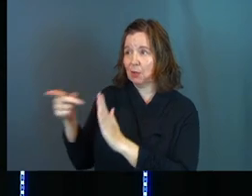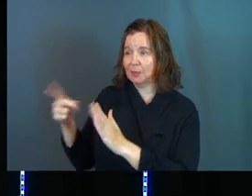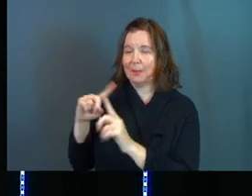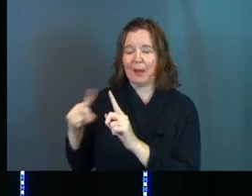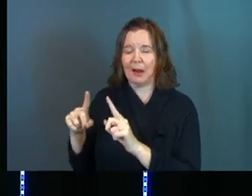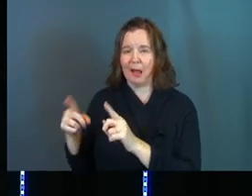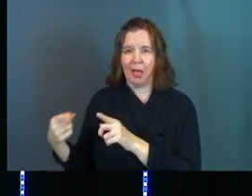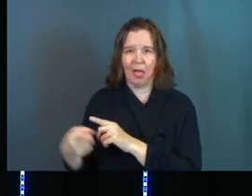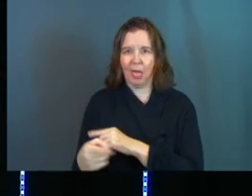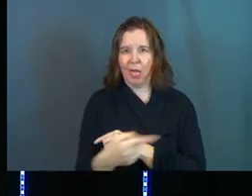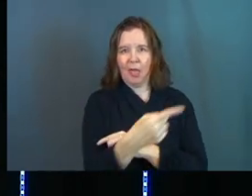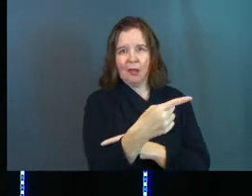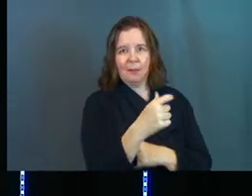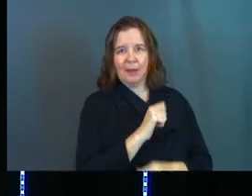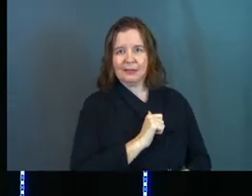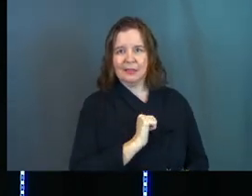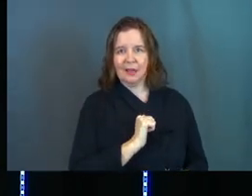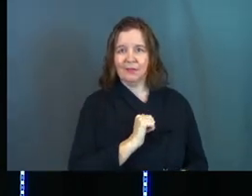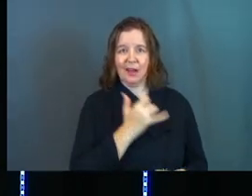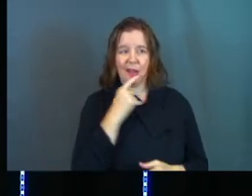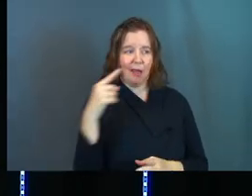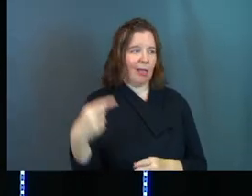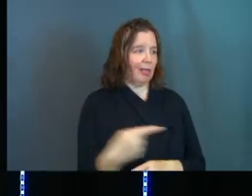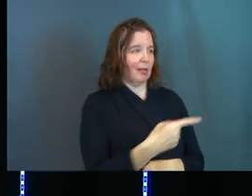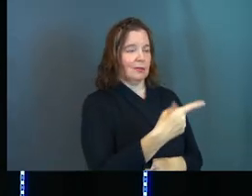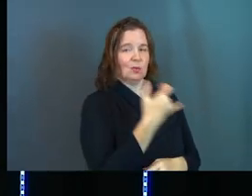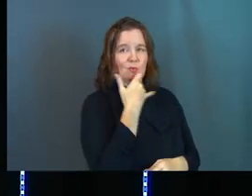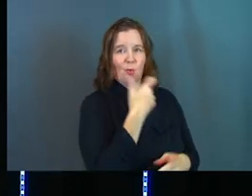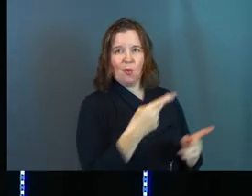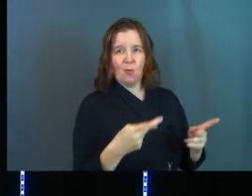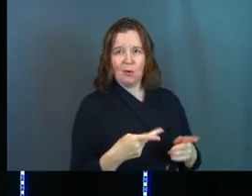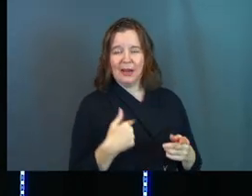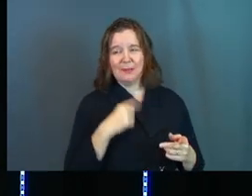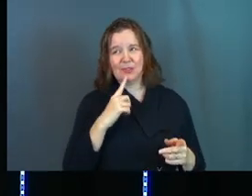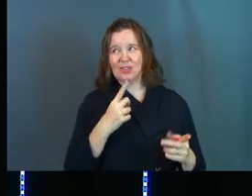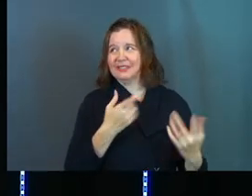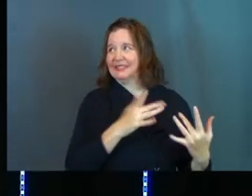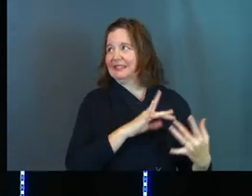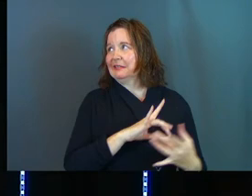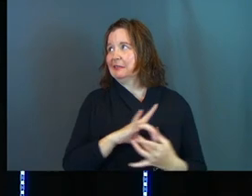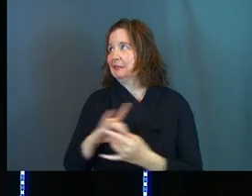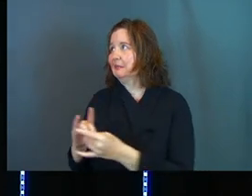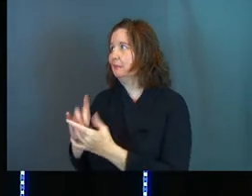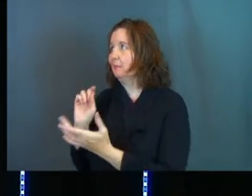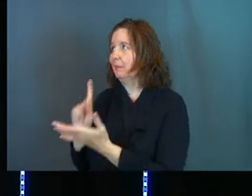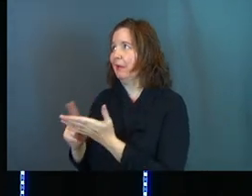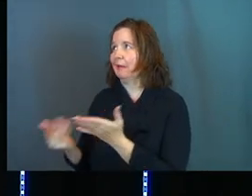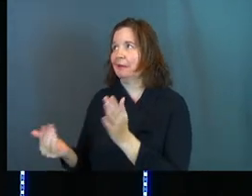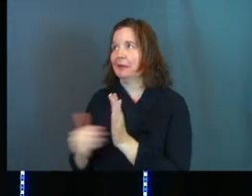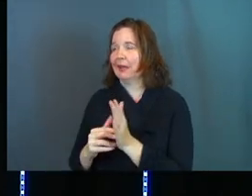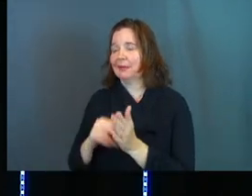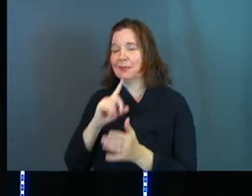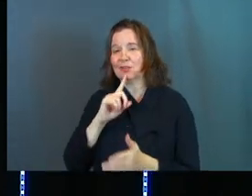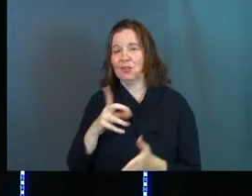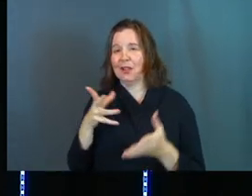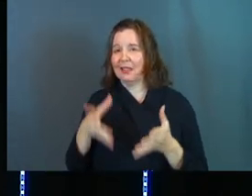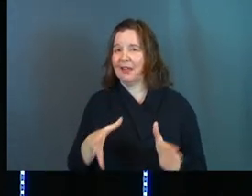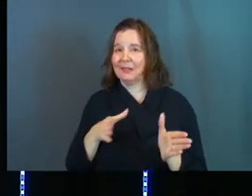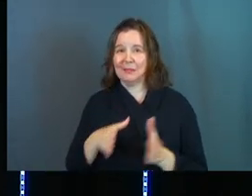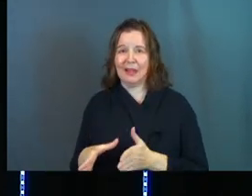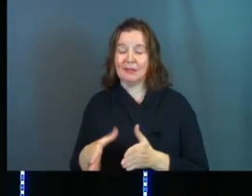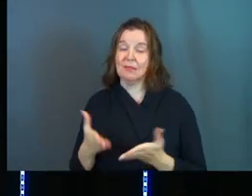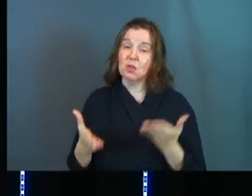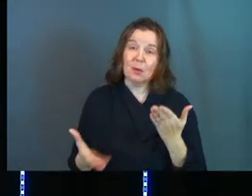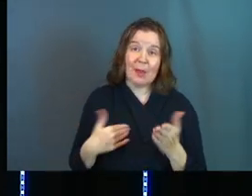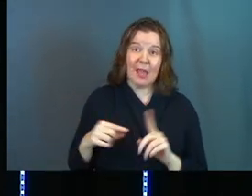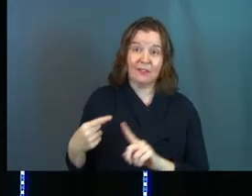purpose, but I derailed myself and I went way over here, and I'm not sure that there's any plan left for me anymore. Okay,